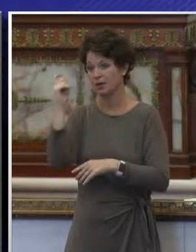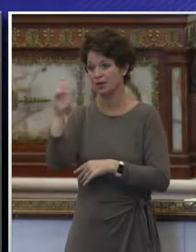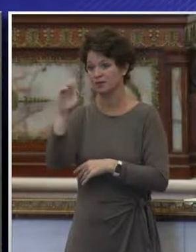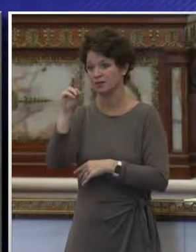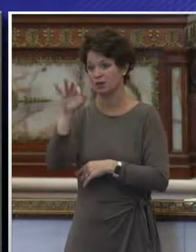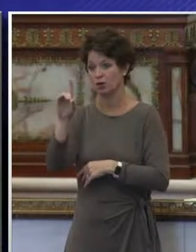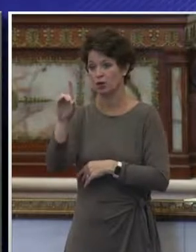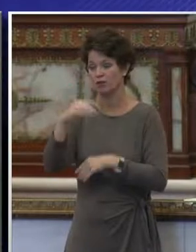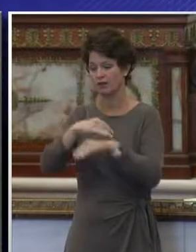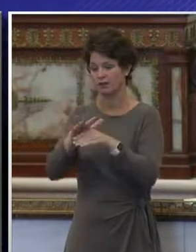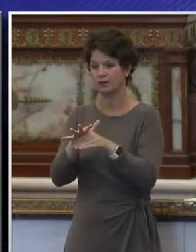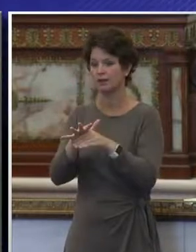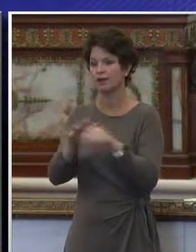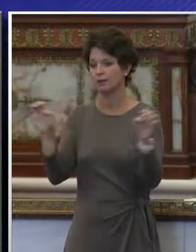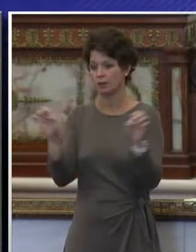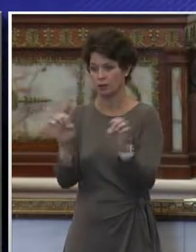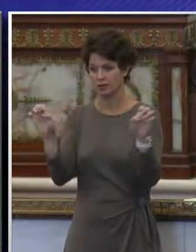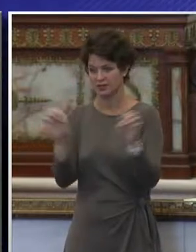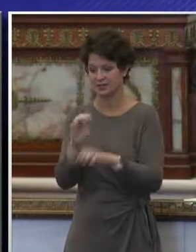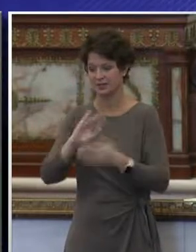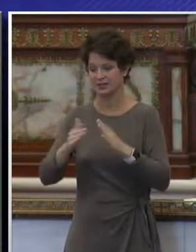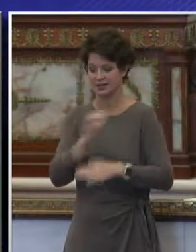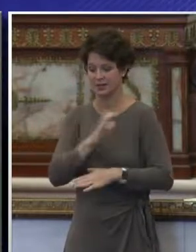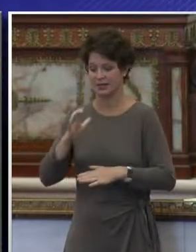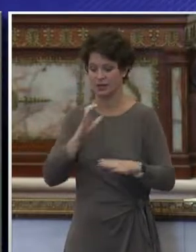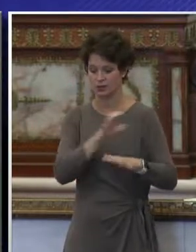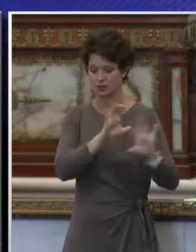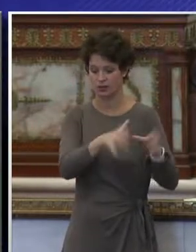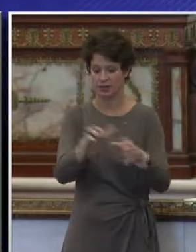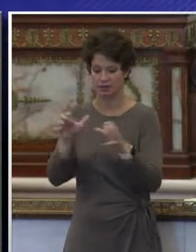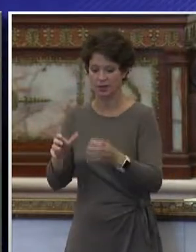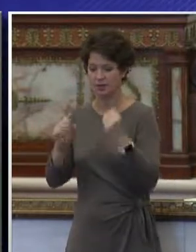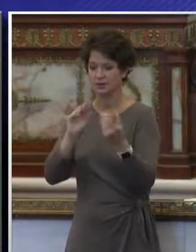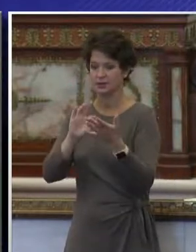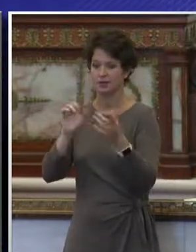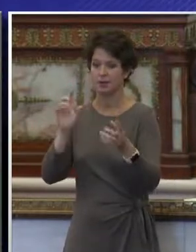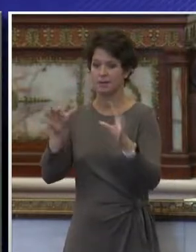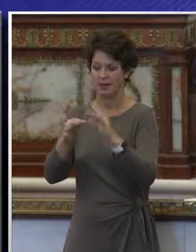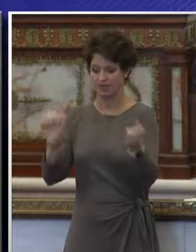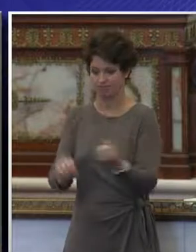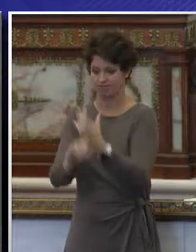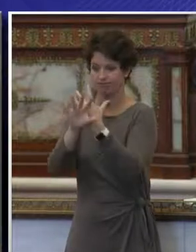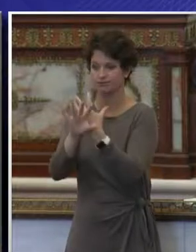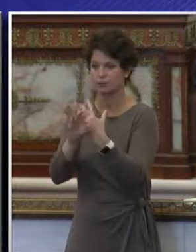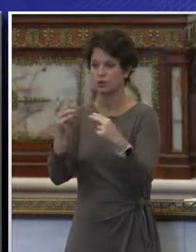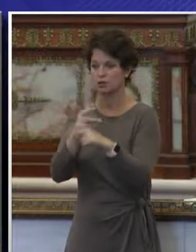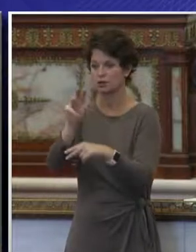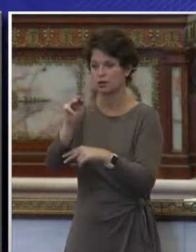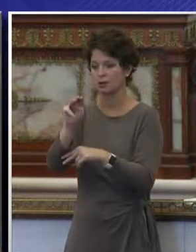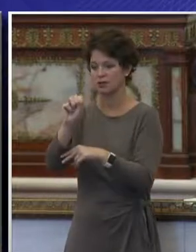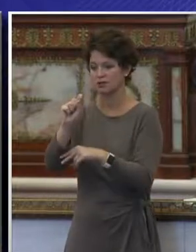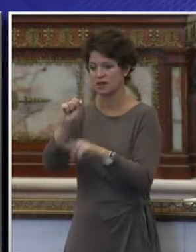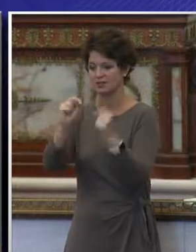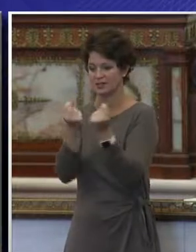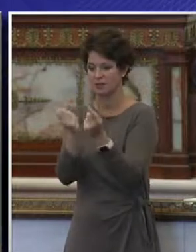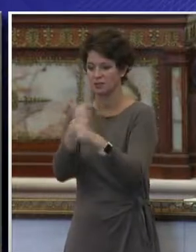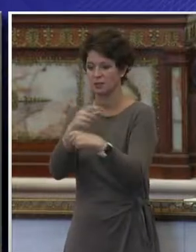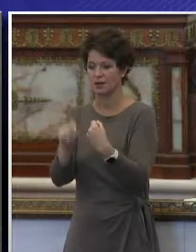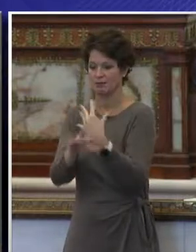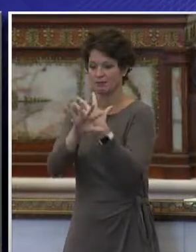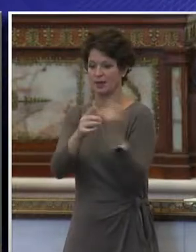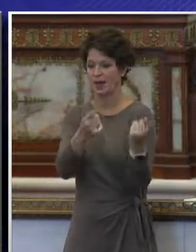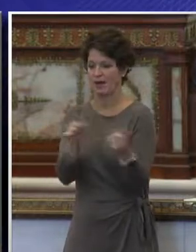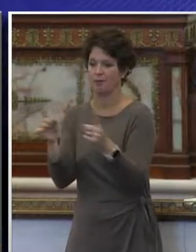current public health emergency, city council committees are currently meeting remotely. We're using Microsoft Teams to make these remote